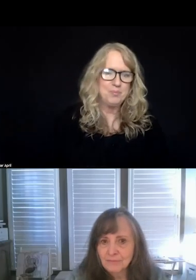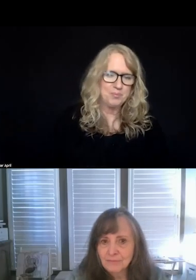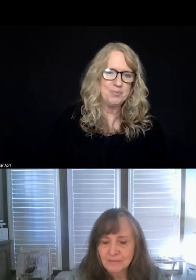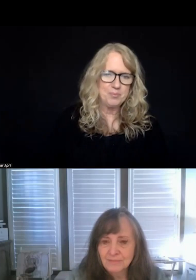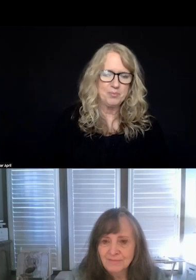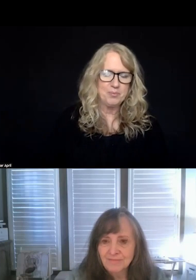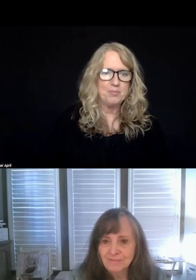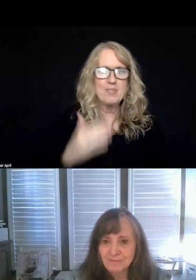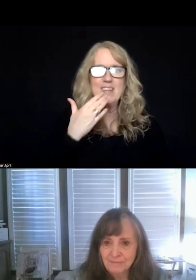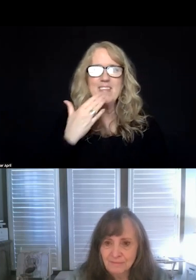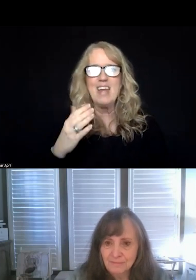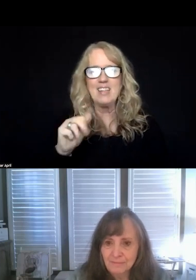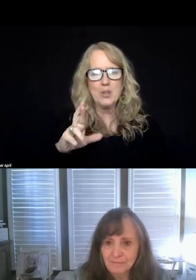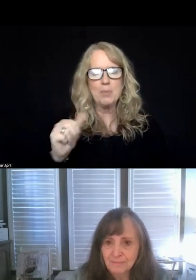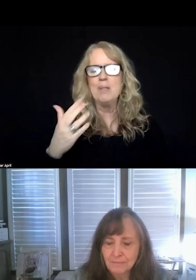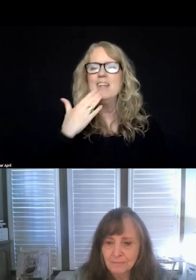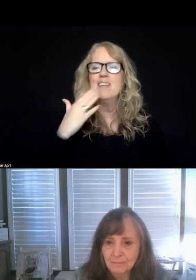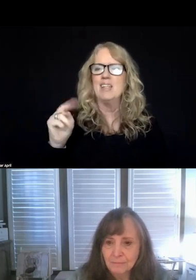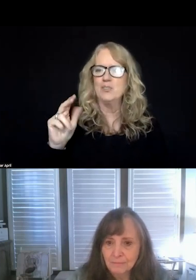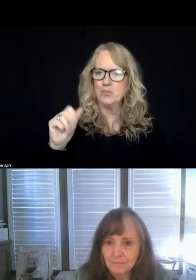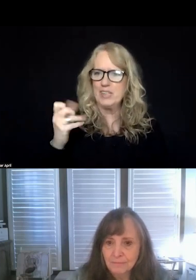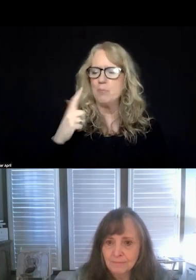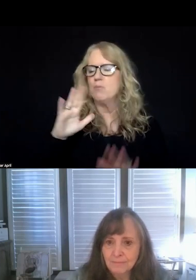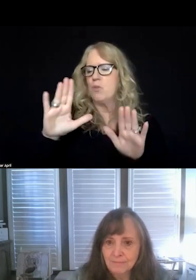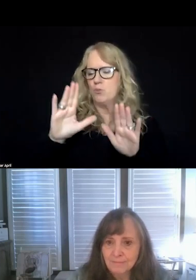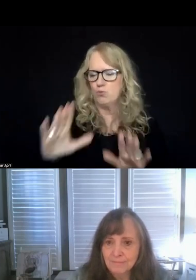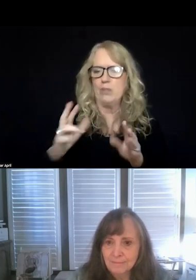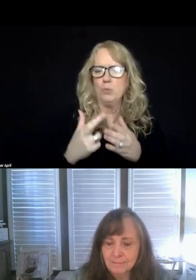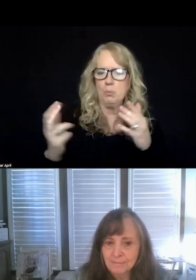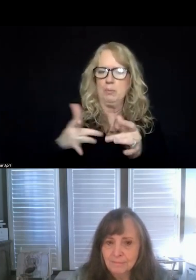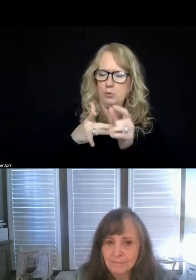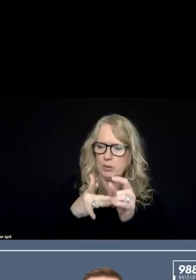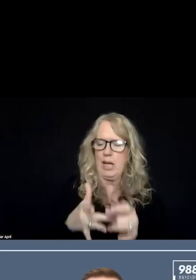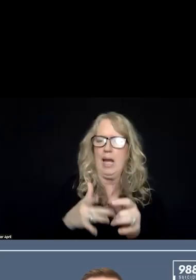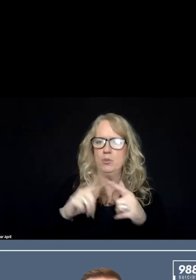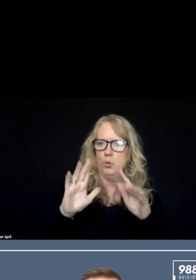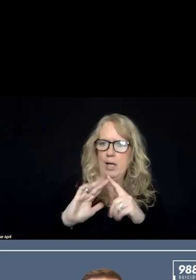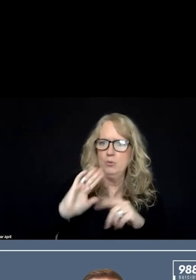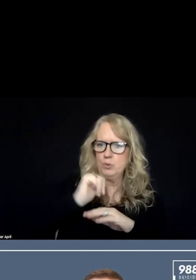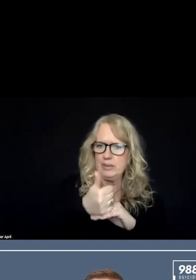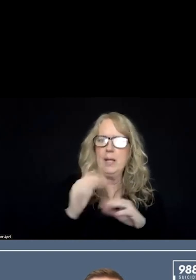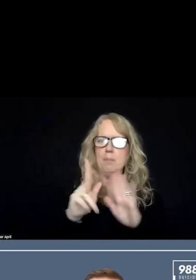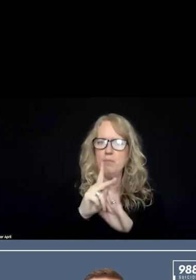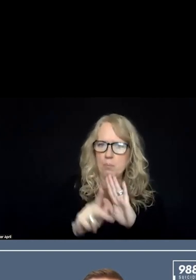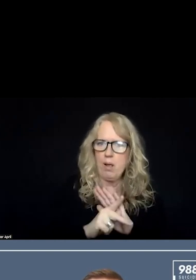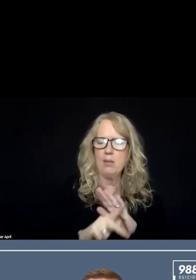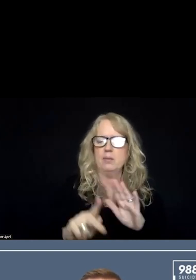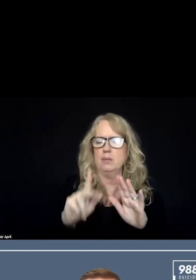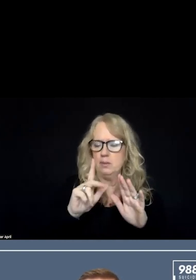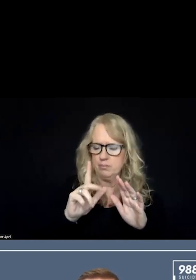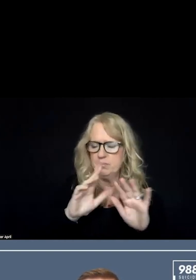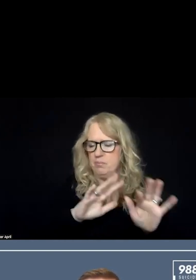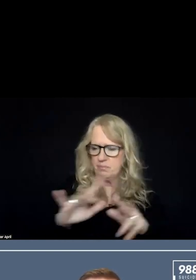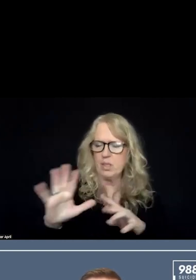Thank you, Arlene, and thanks to NAJBID for this wonderful resource to guide states in knowing how to set up policy and legislation for 988 and the